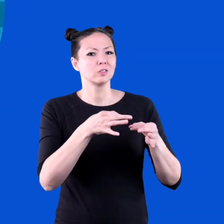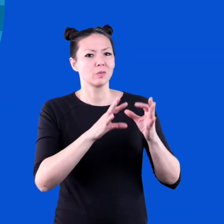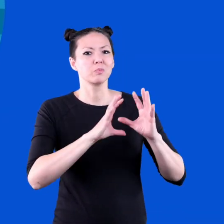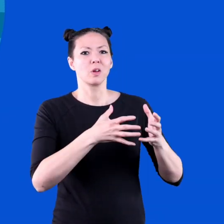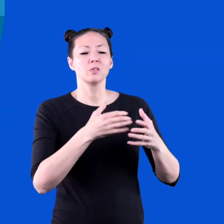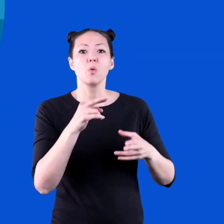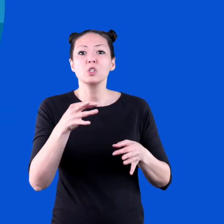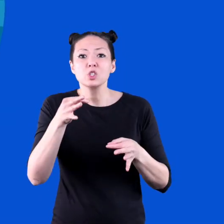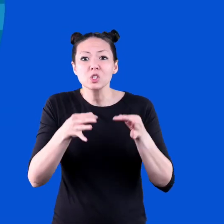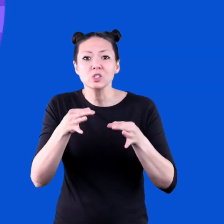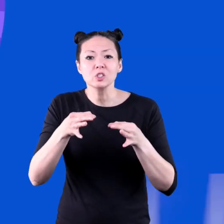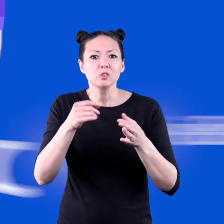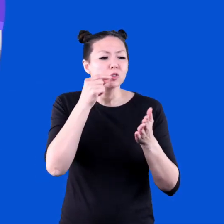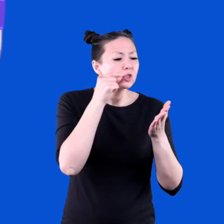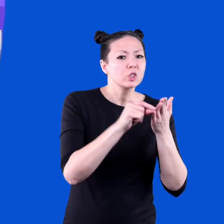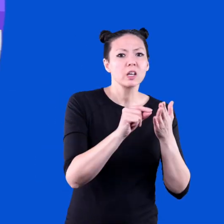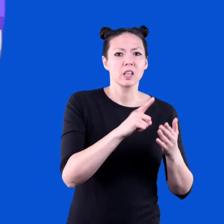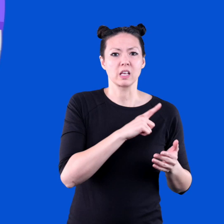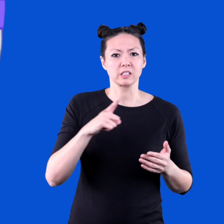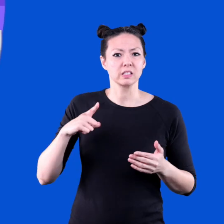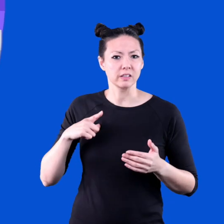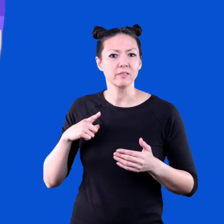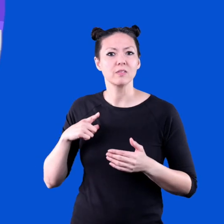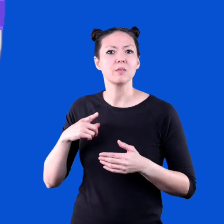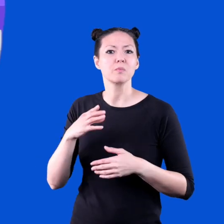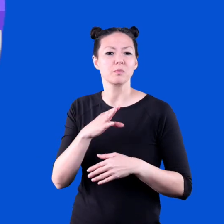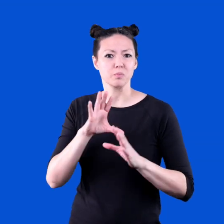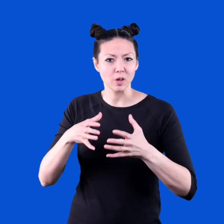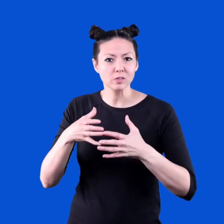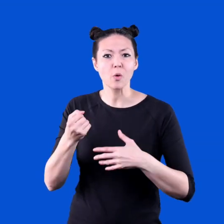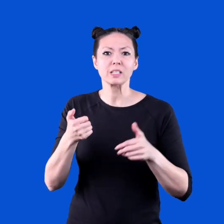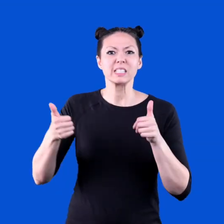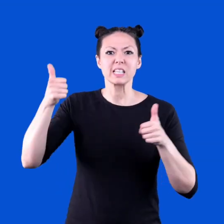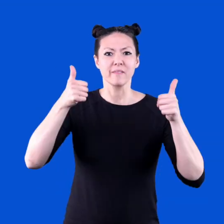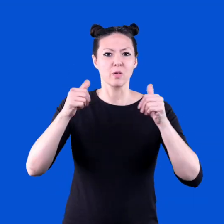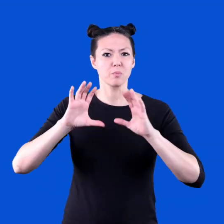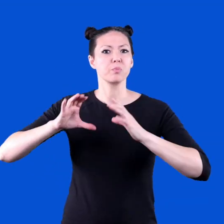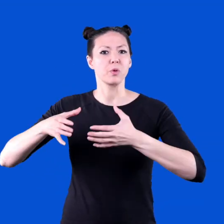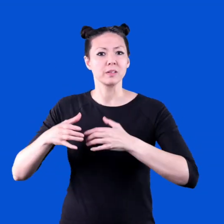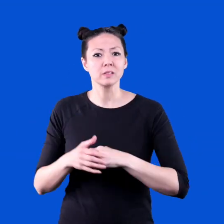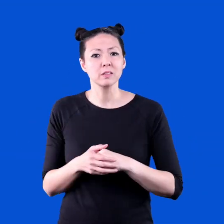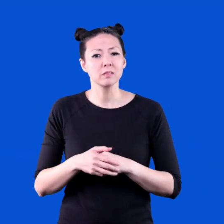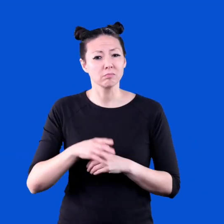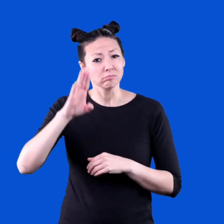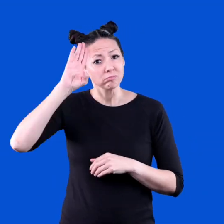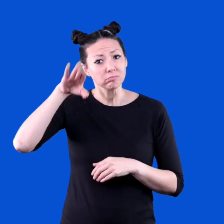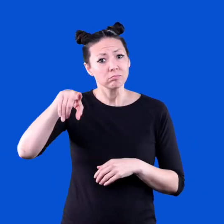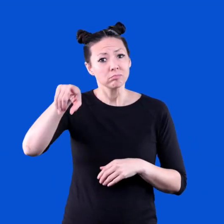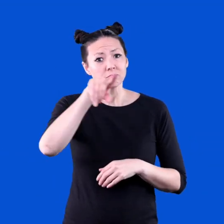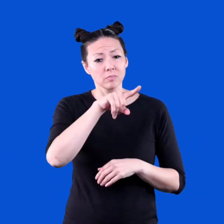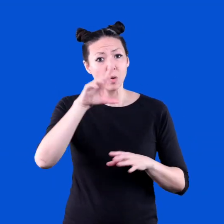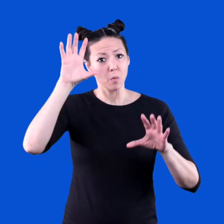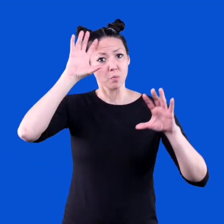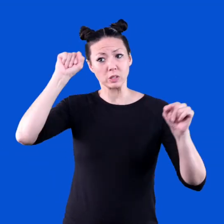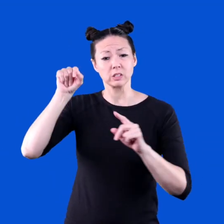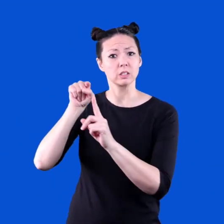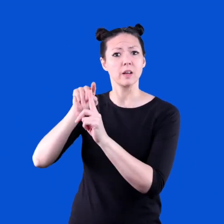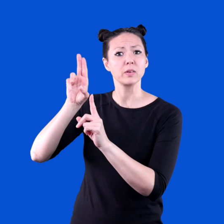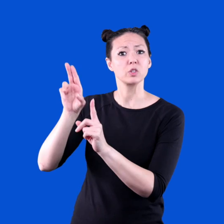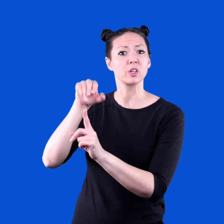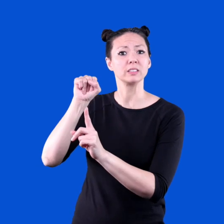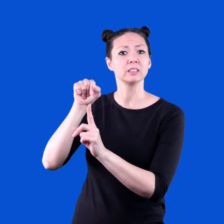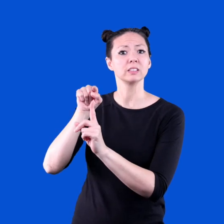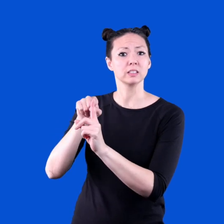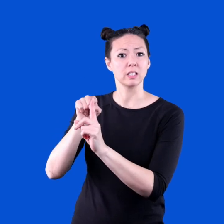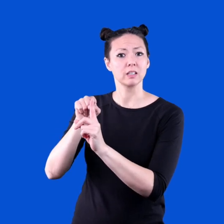on the legislative branch and the executive branch. Did you know that even the President of the United States gets